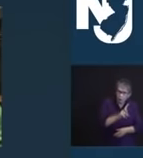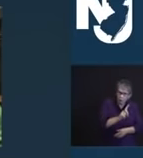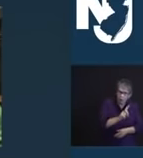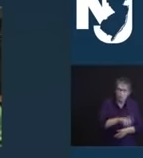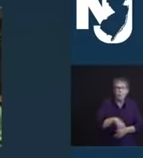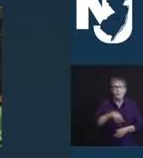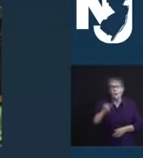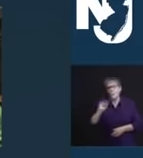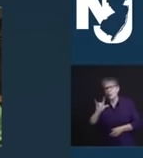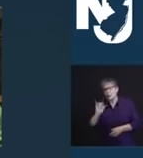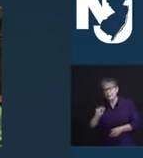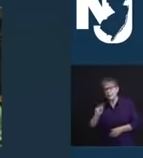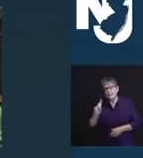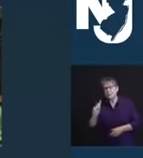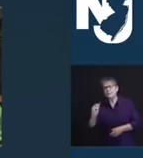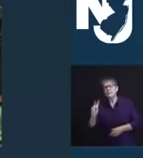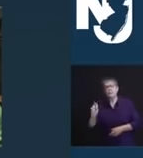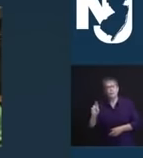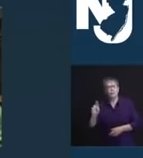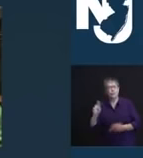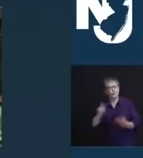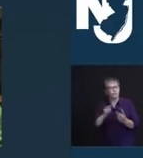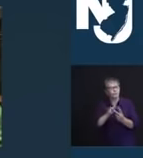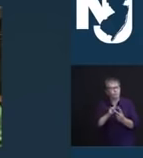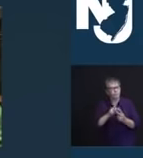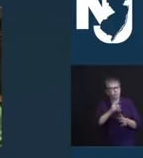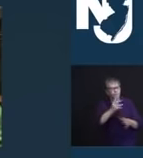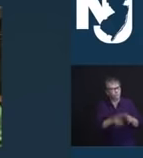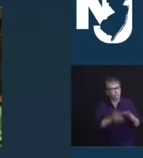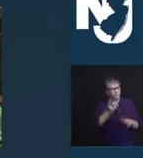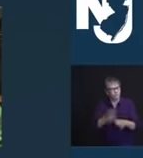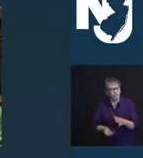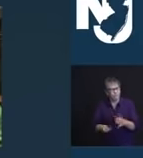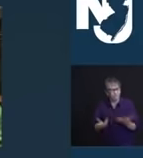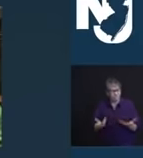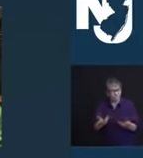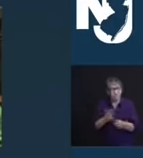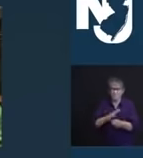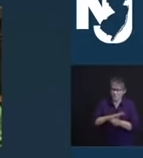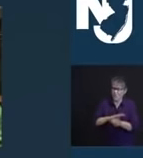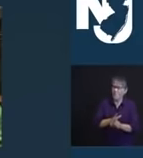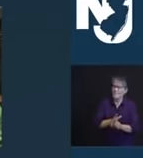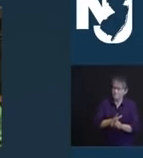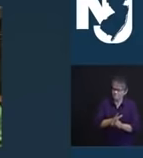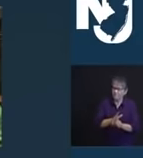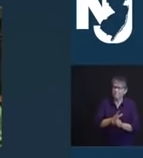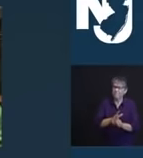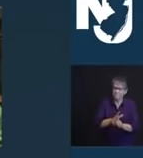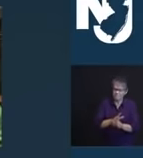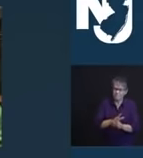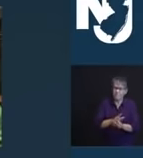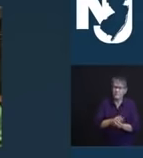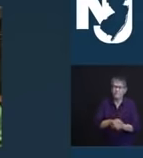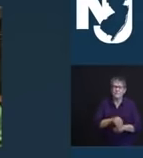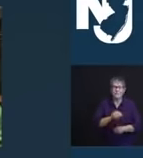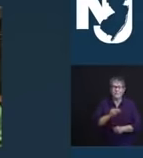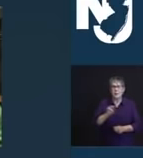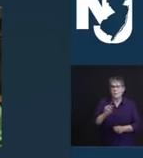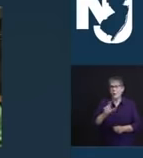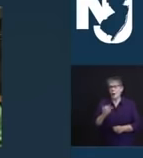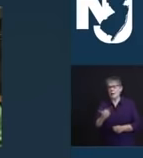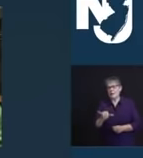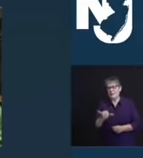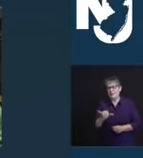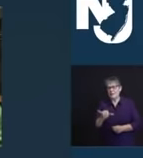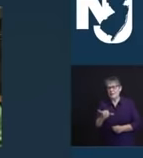lost to COVID-19. Marty Derer, on the right, was just 56 years old, a graduate of Camden